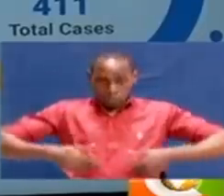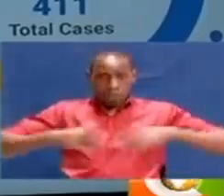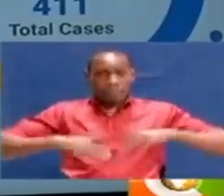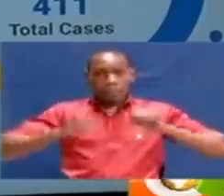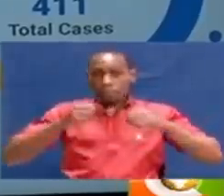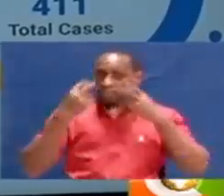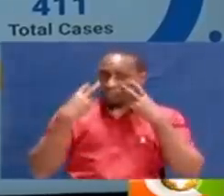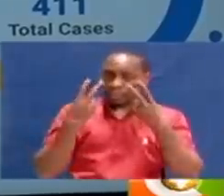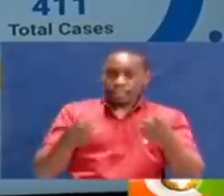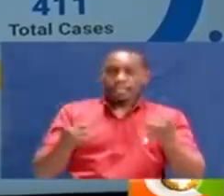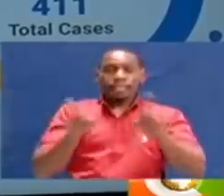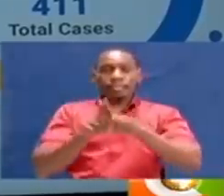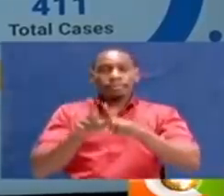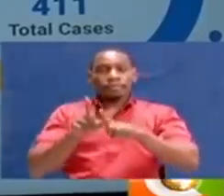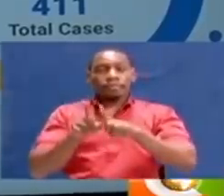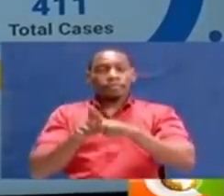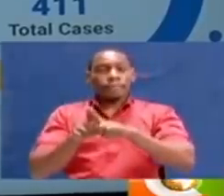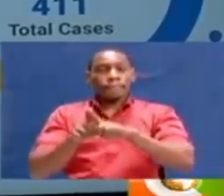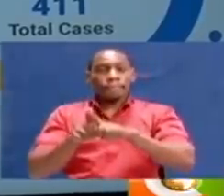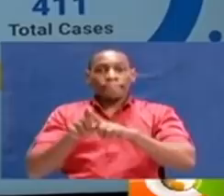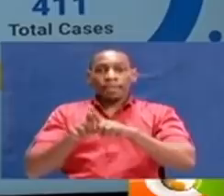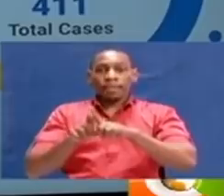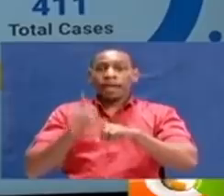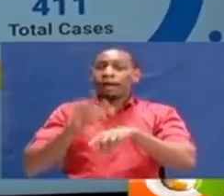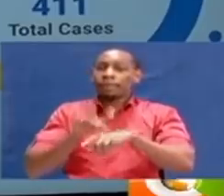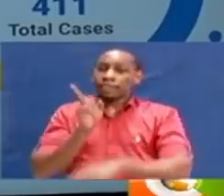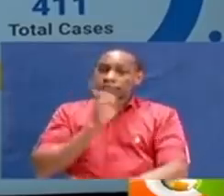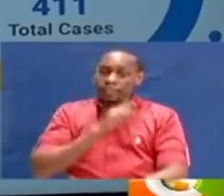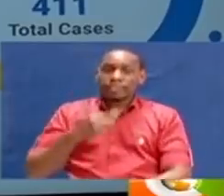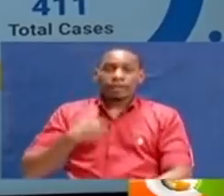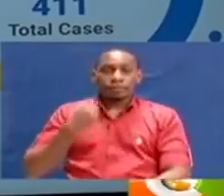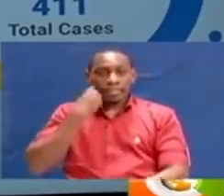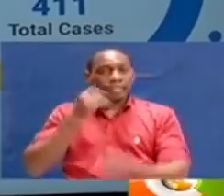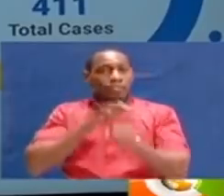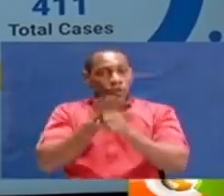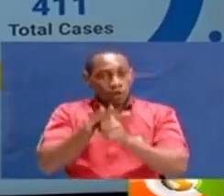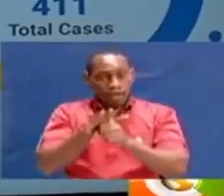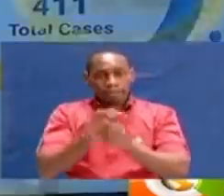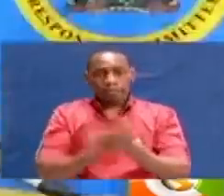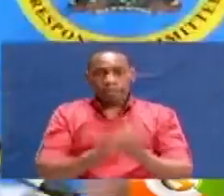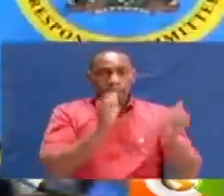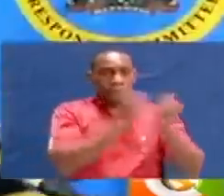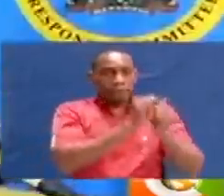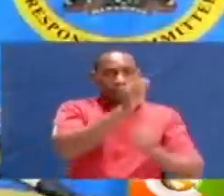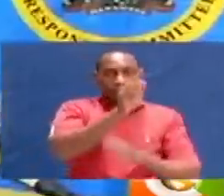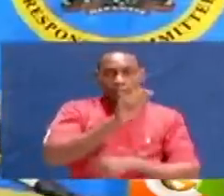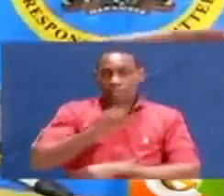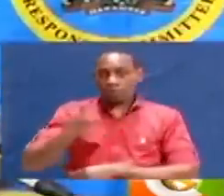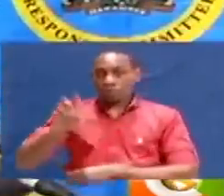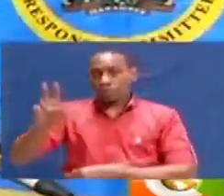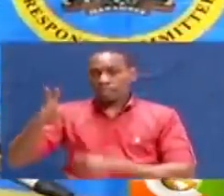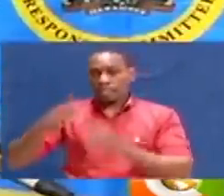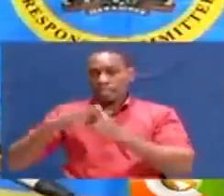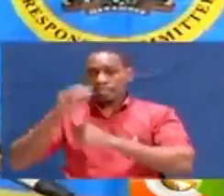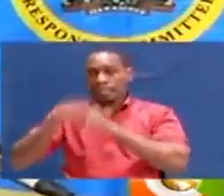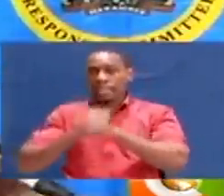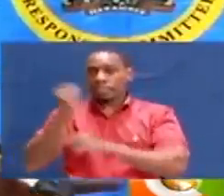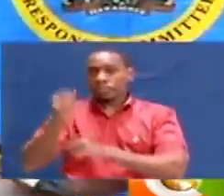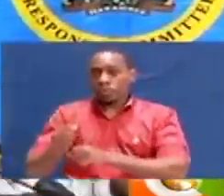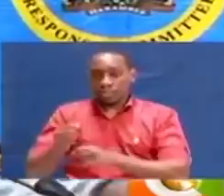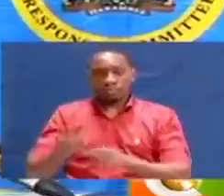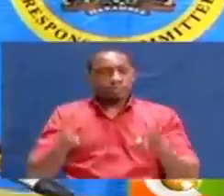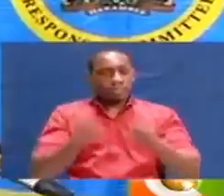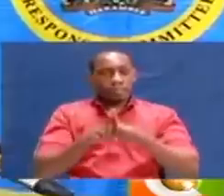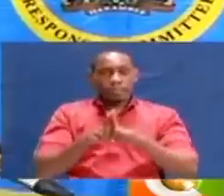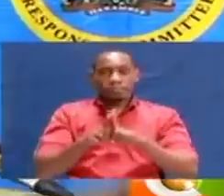see that they have got, they are getting the disease. The 15 to 29 group, and it's very